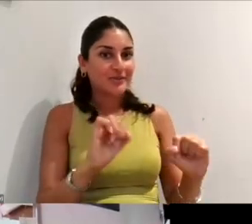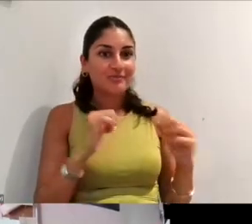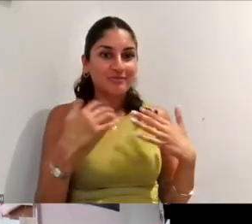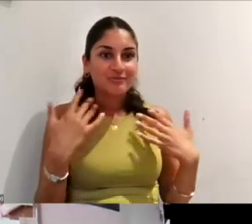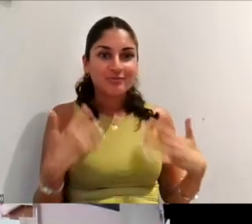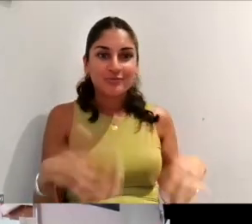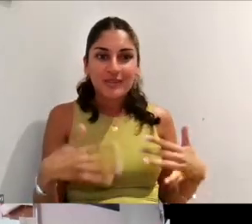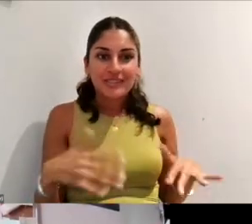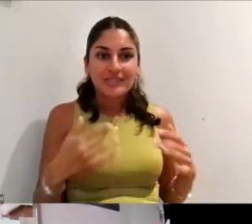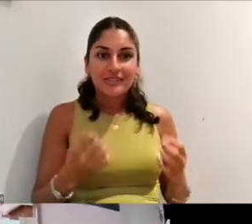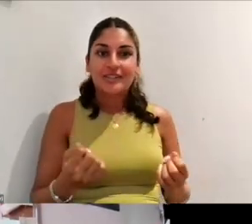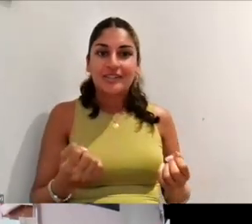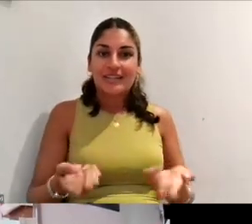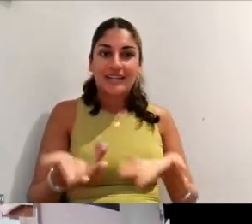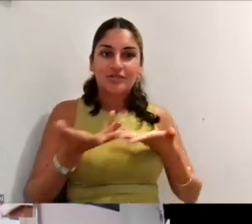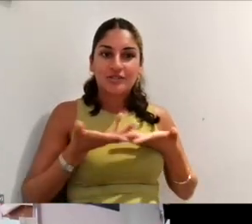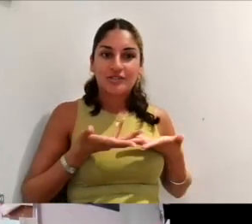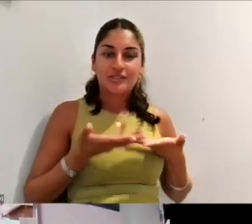introduction.